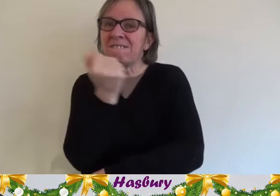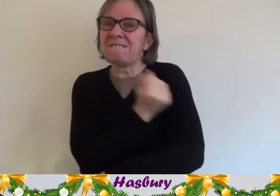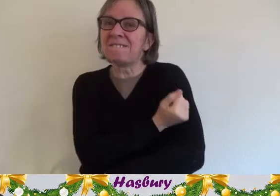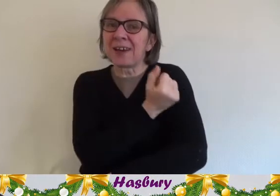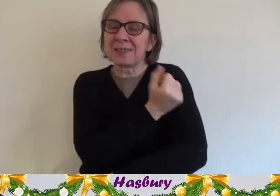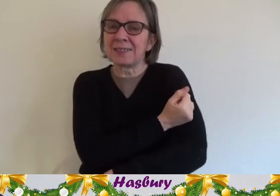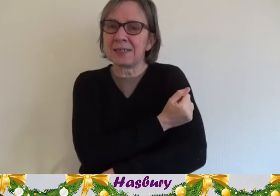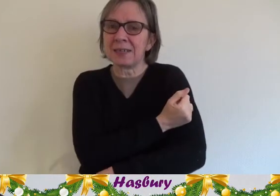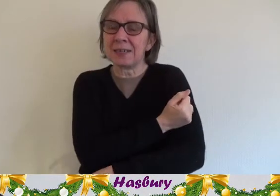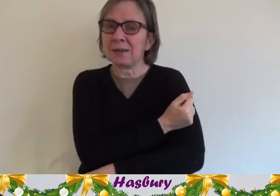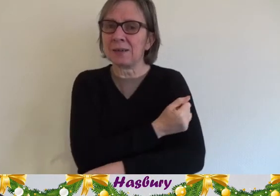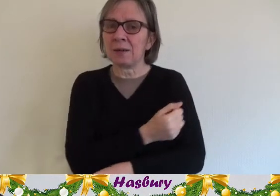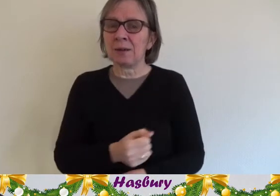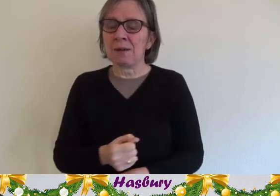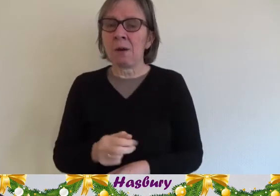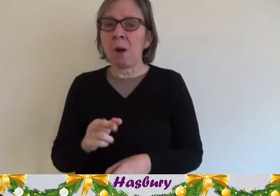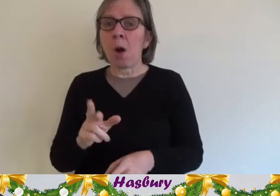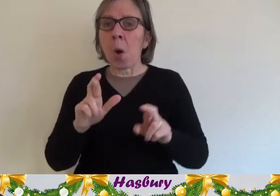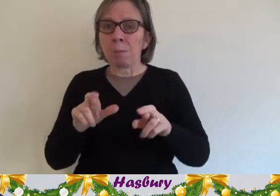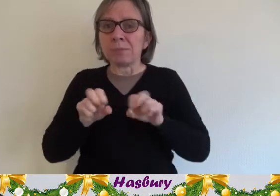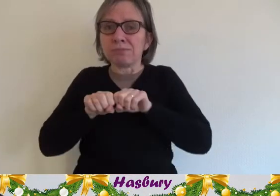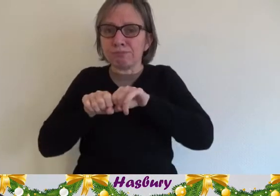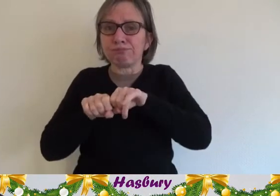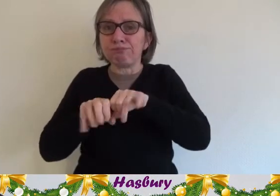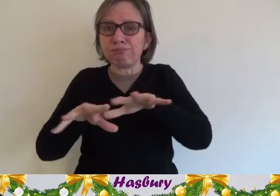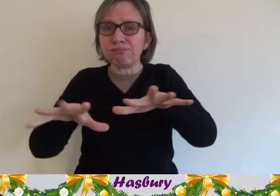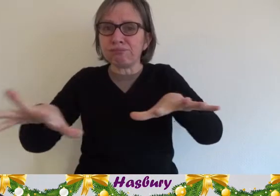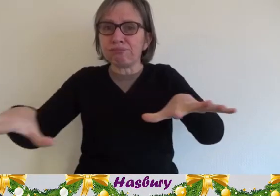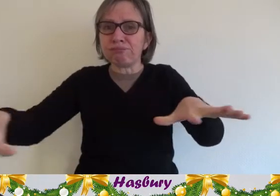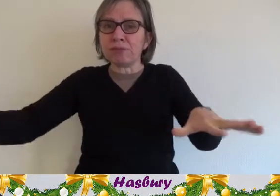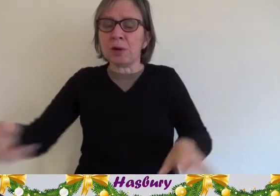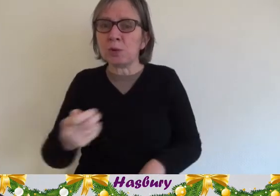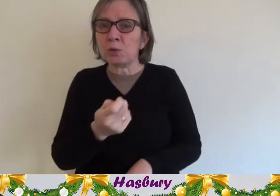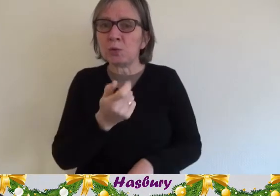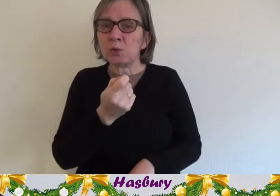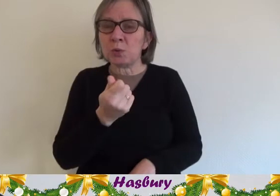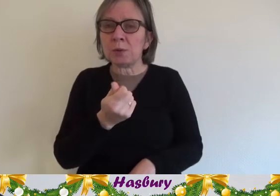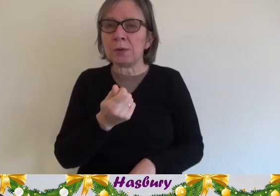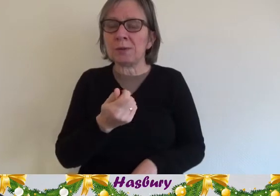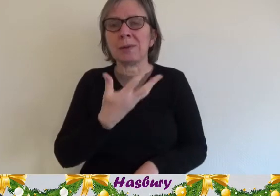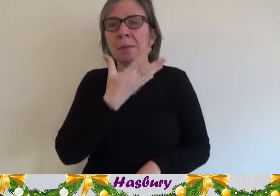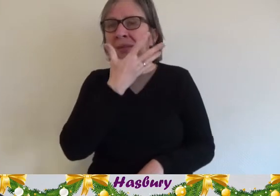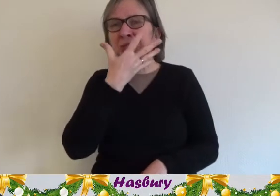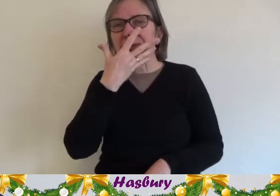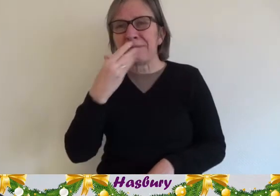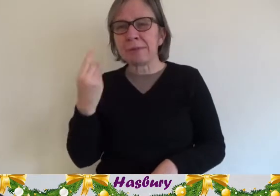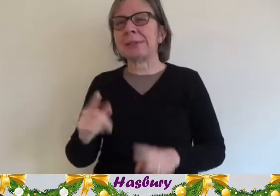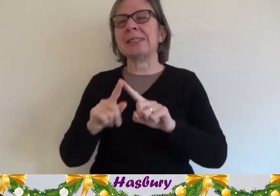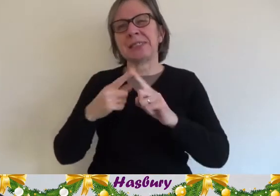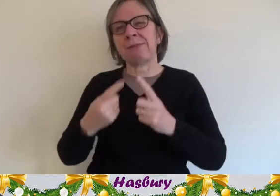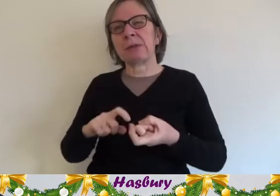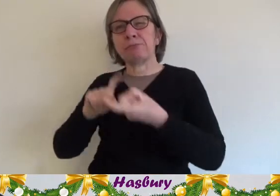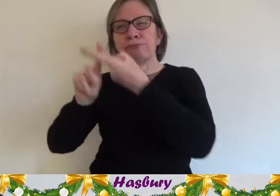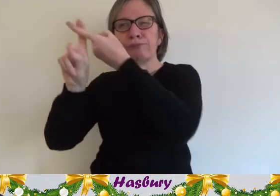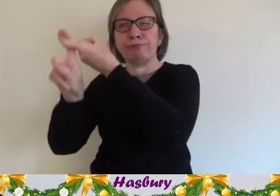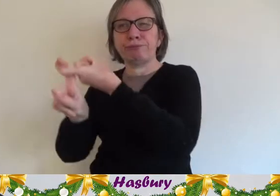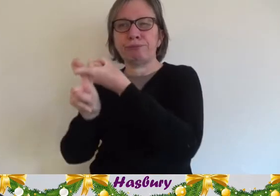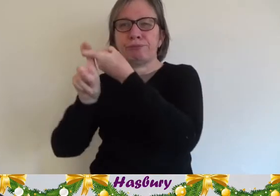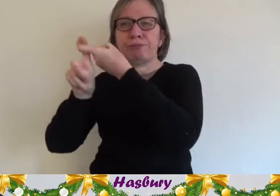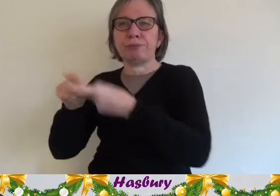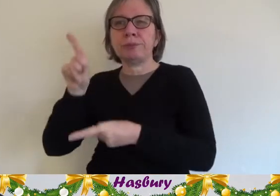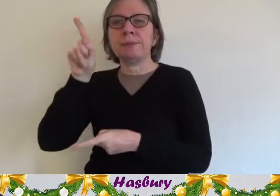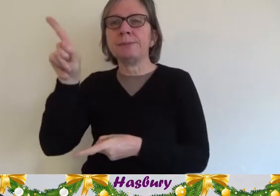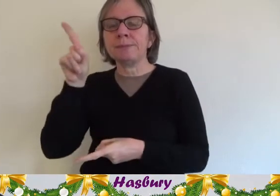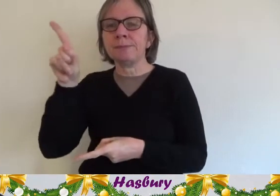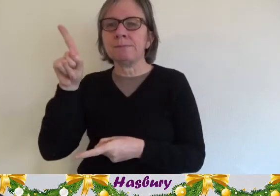across our nation and hopefully across the world very, very soon. But of course, spiritually, we put our hope in Christ and we